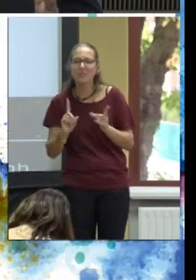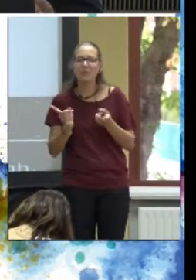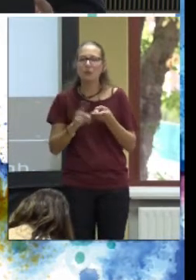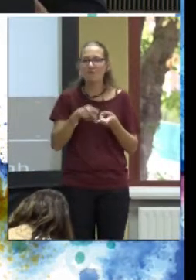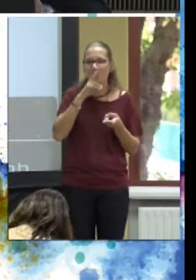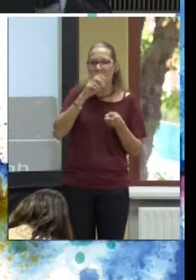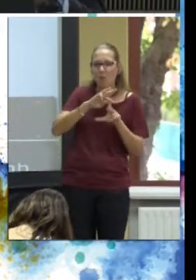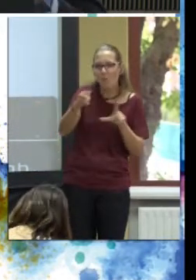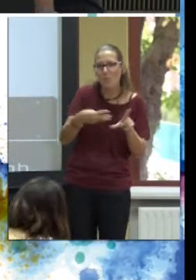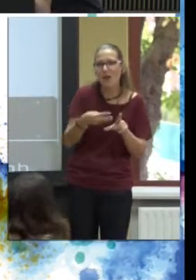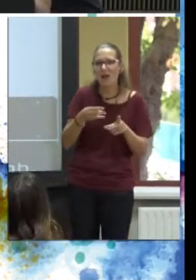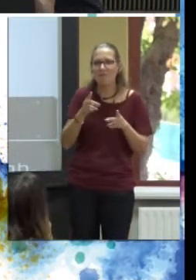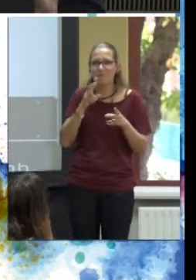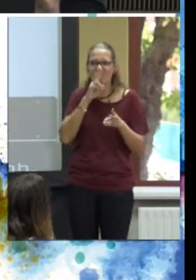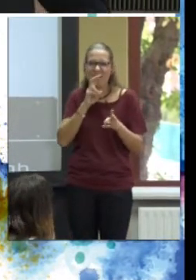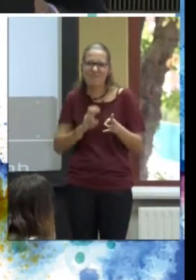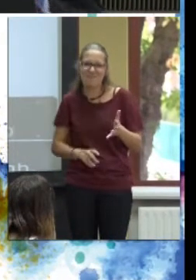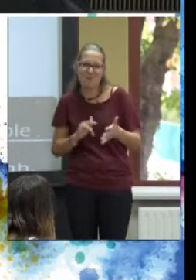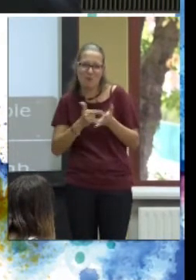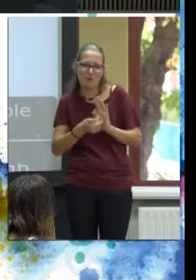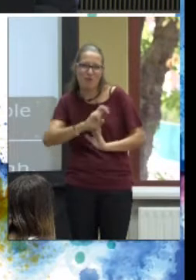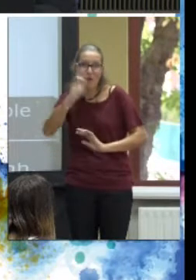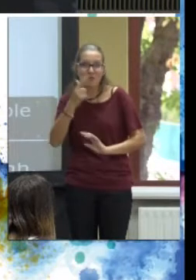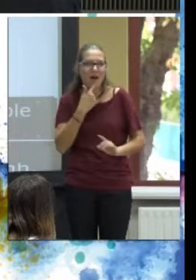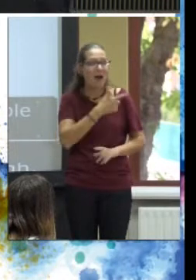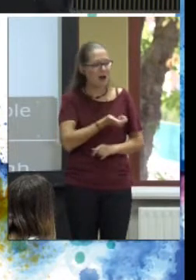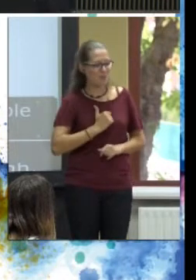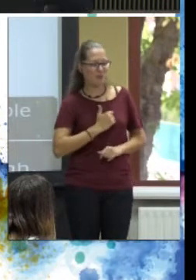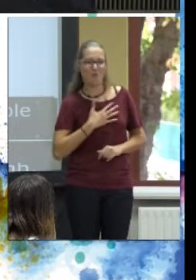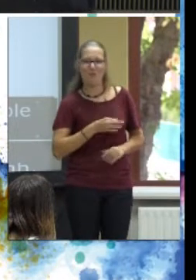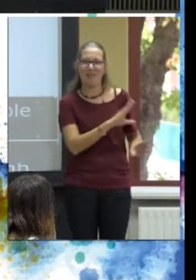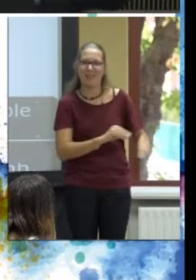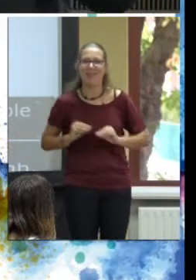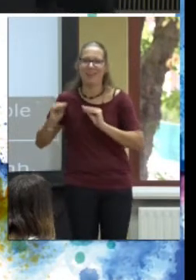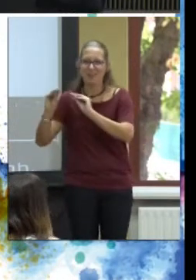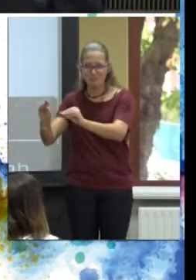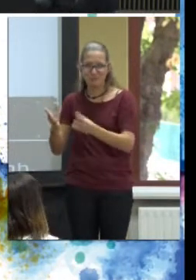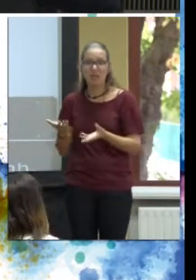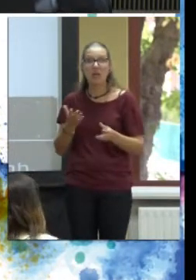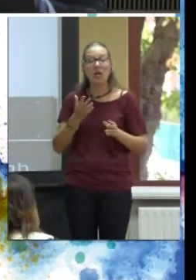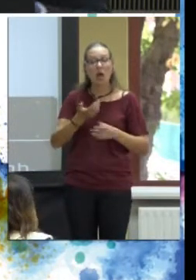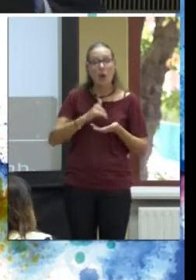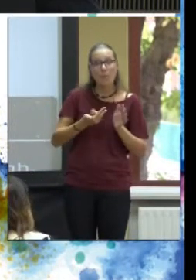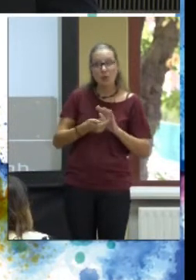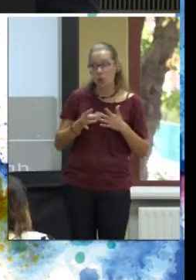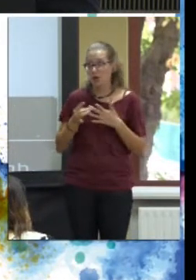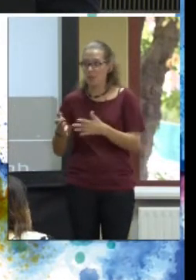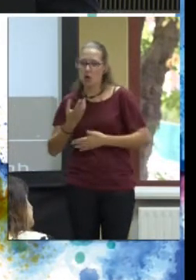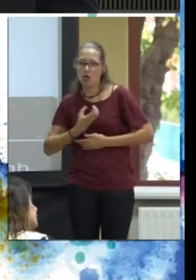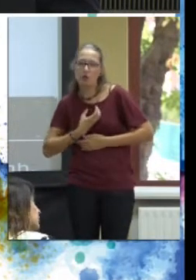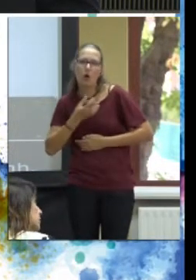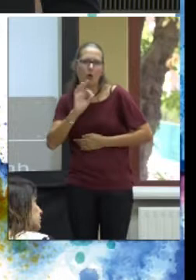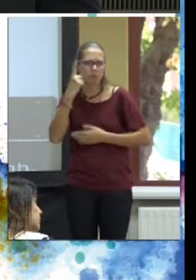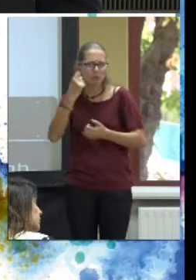creating content that can be used in TV, for a website, and in many contexts. This can be led by the museum,